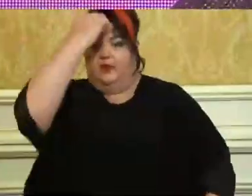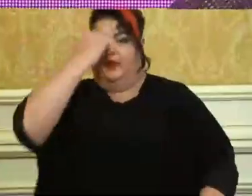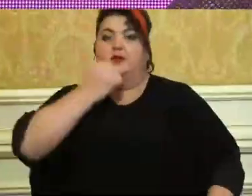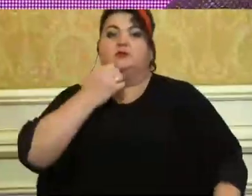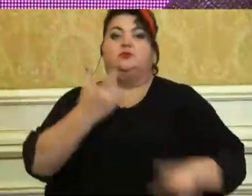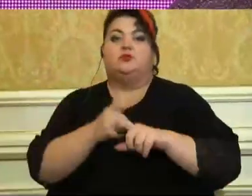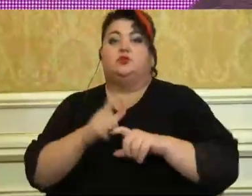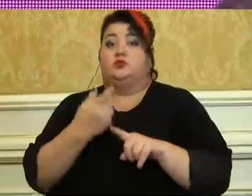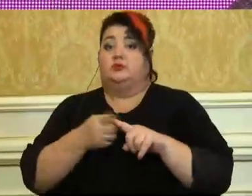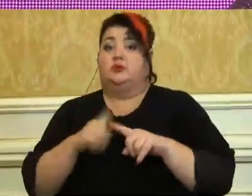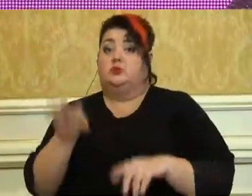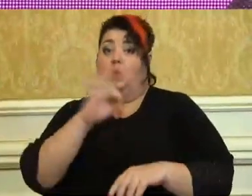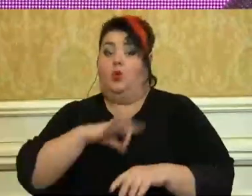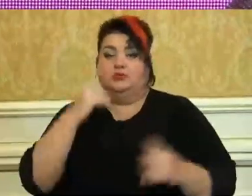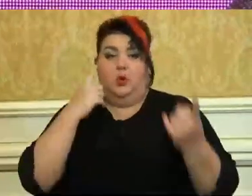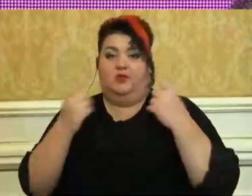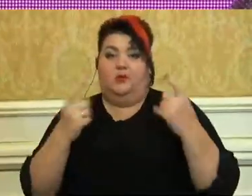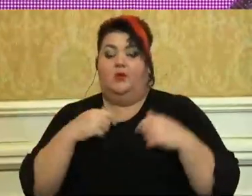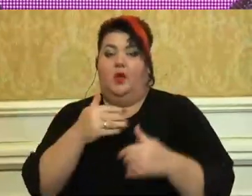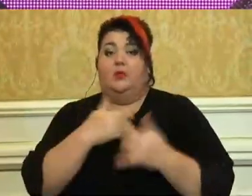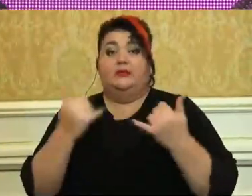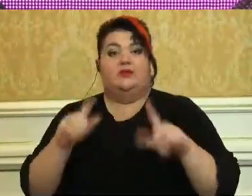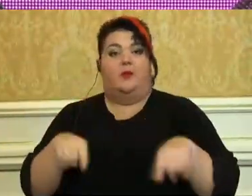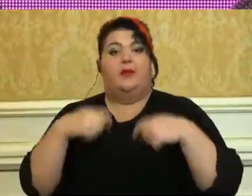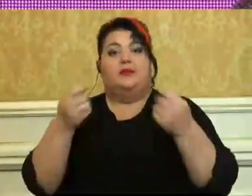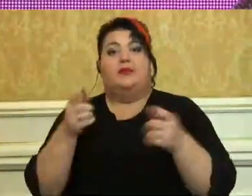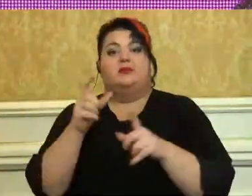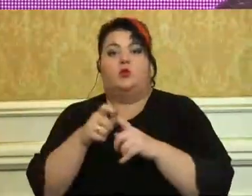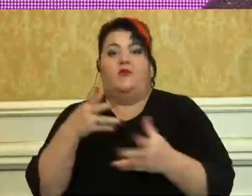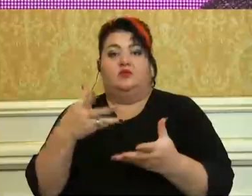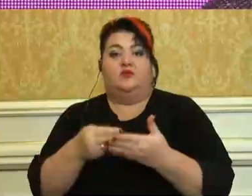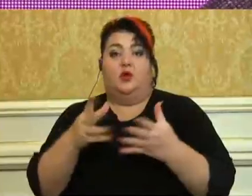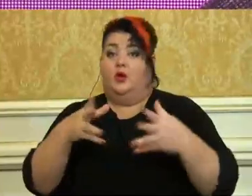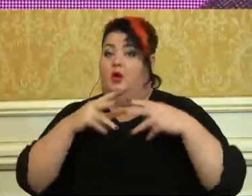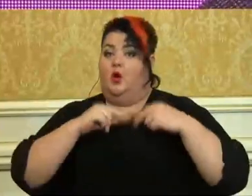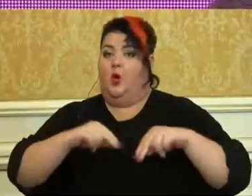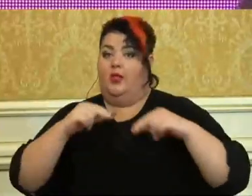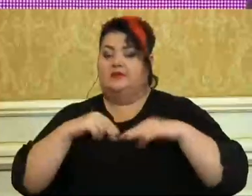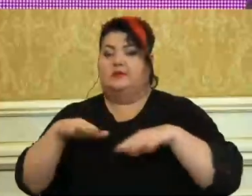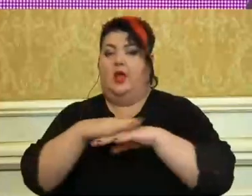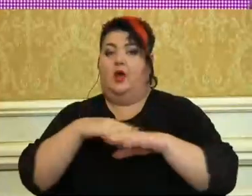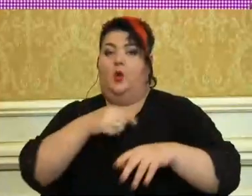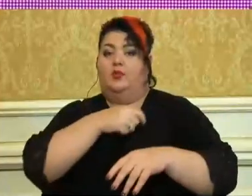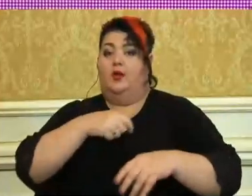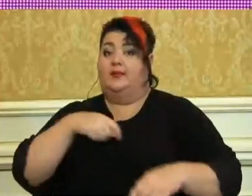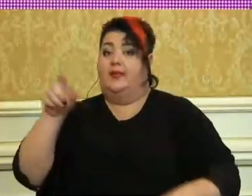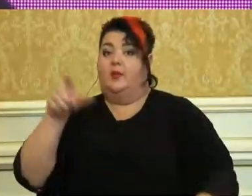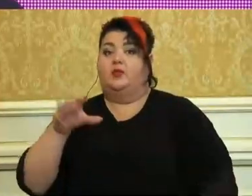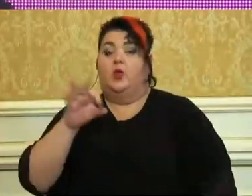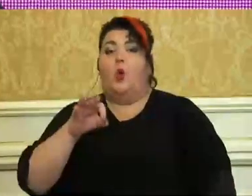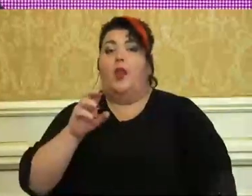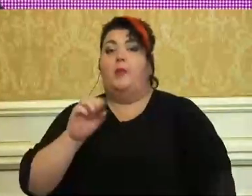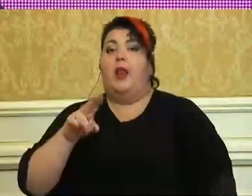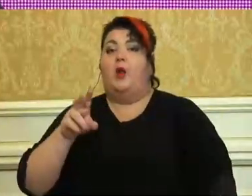Thank you for this very useful information. I would like to pass the floor to my colleague, the members